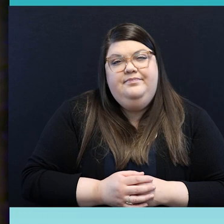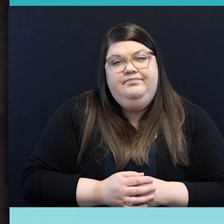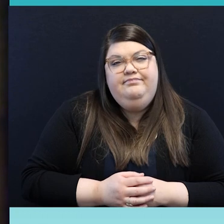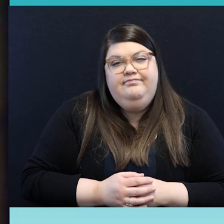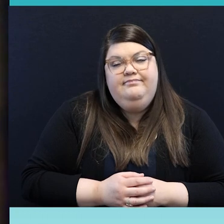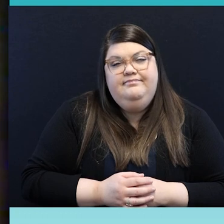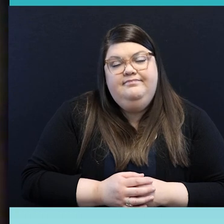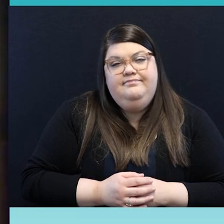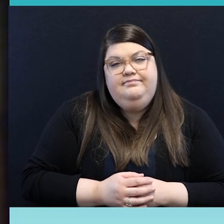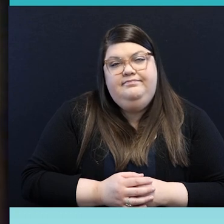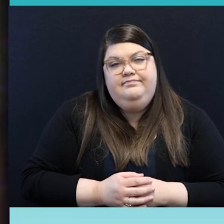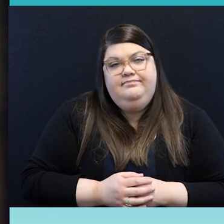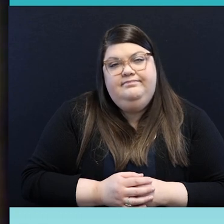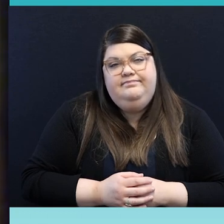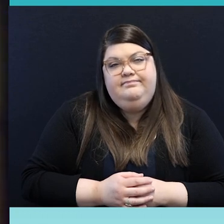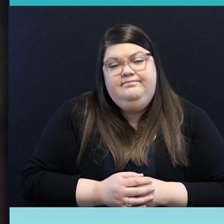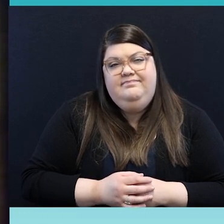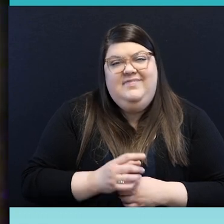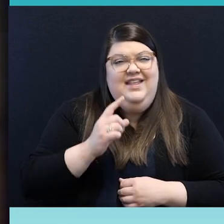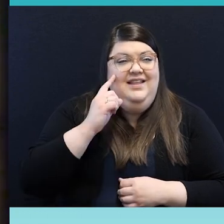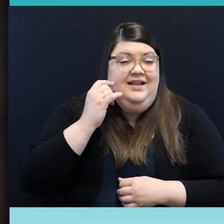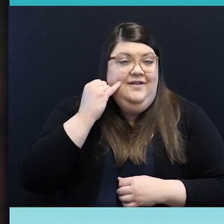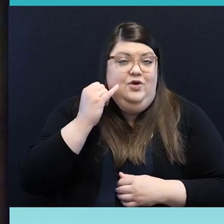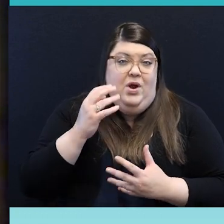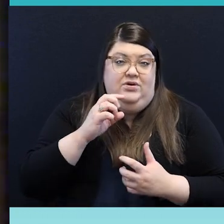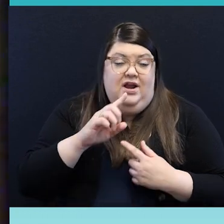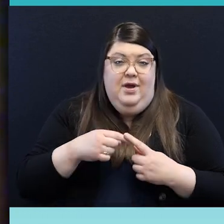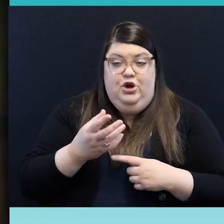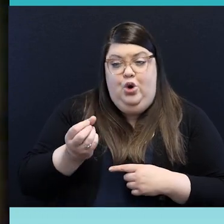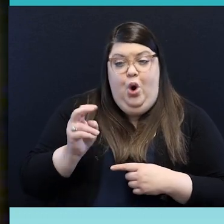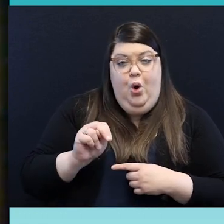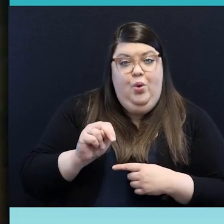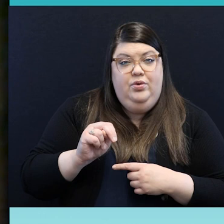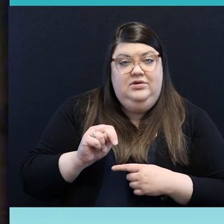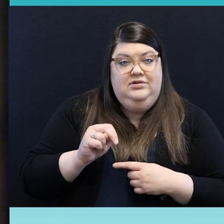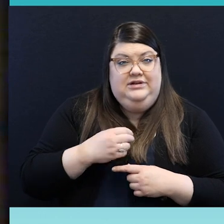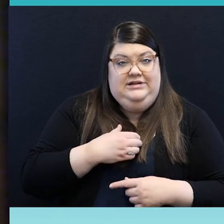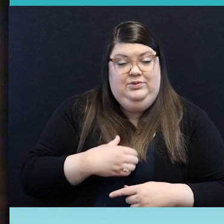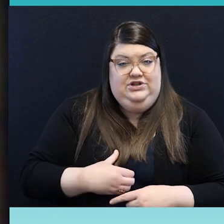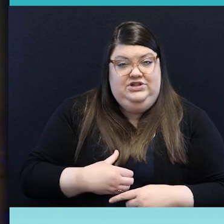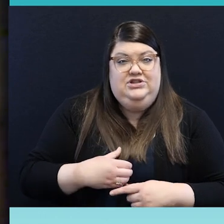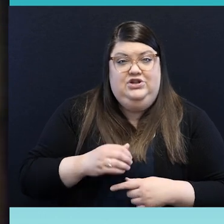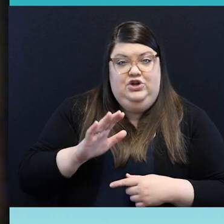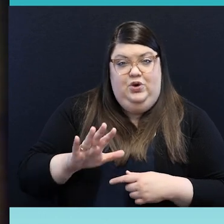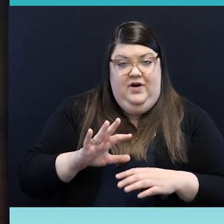I think if you want to talk about your own wishes to your family members,